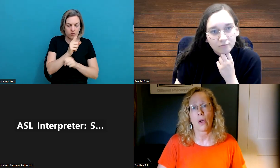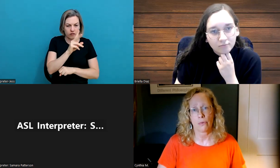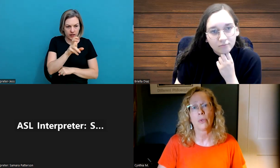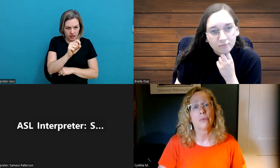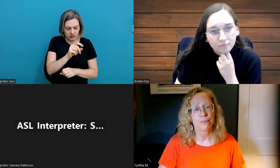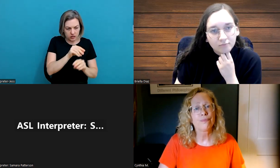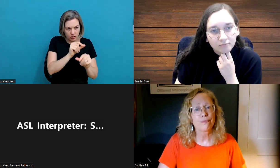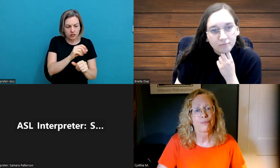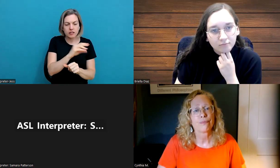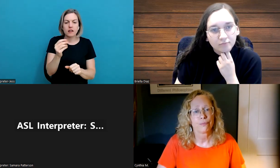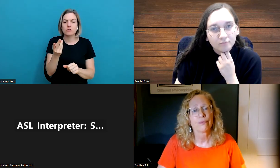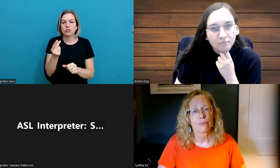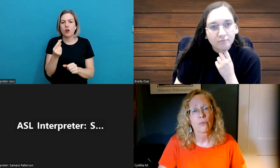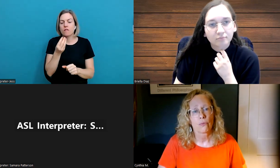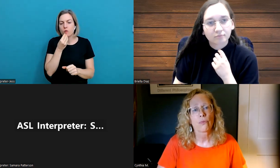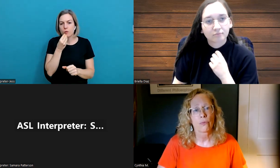your dog food.